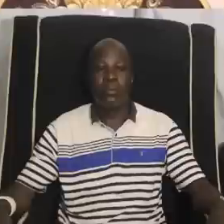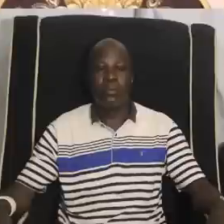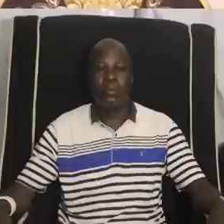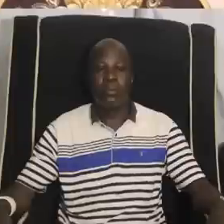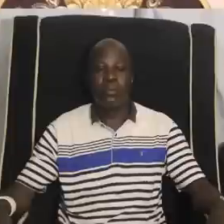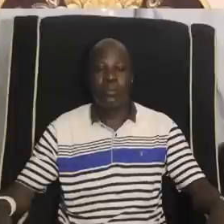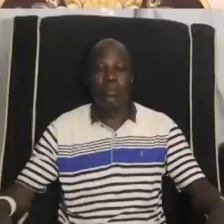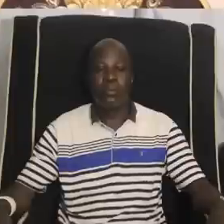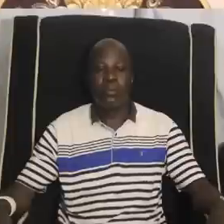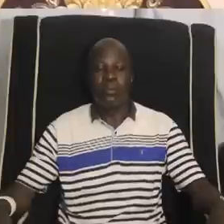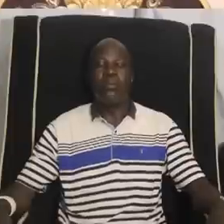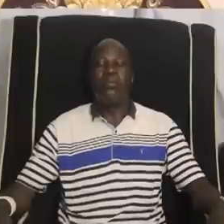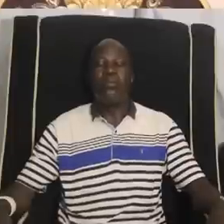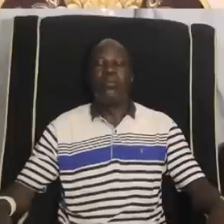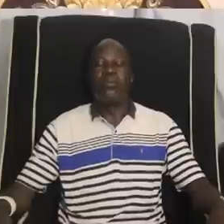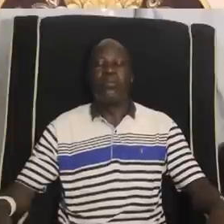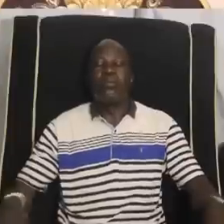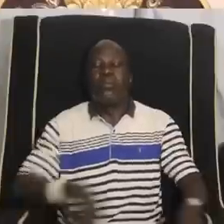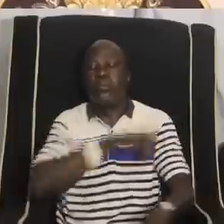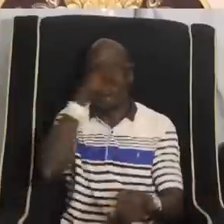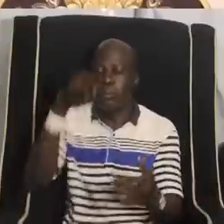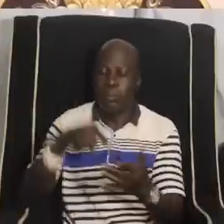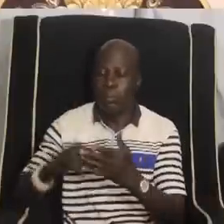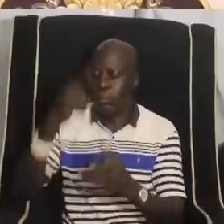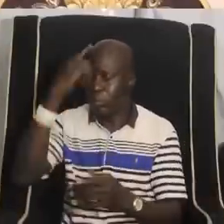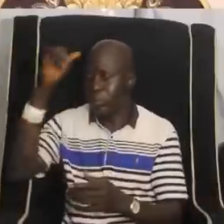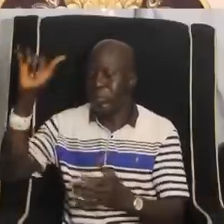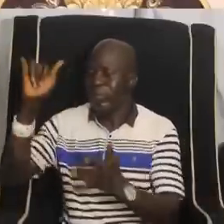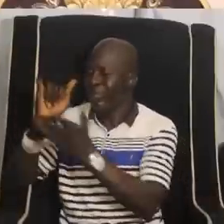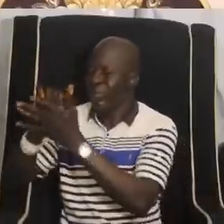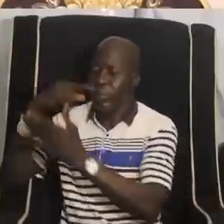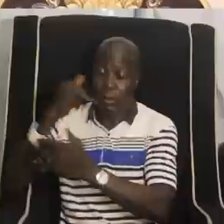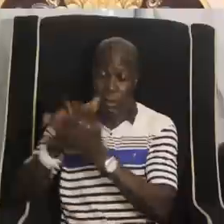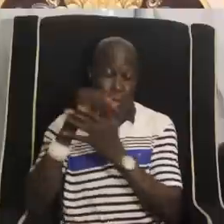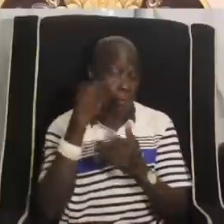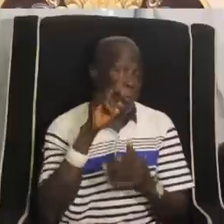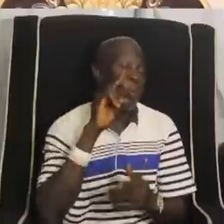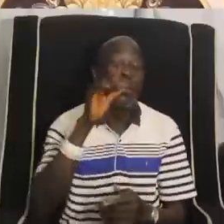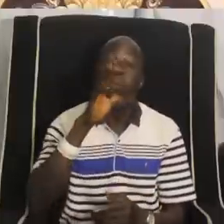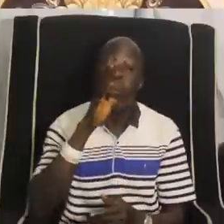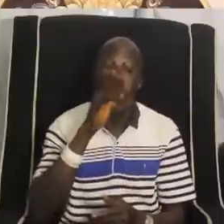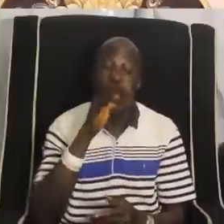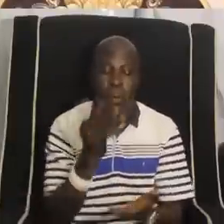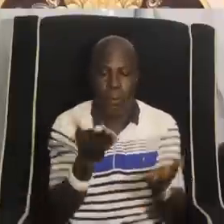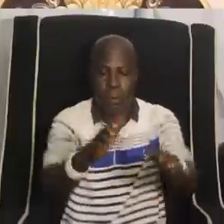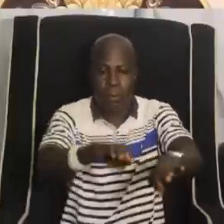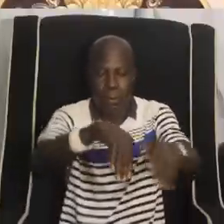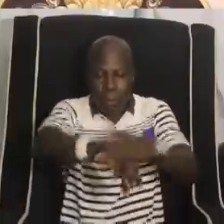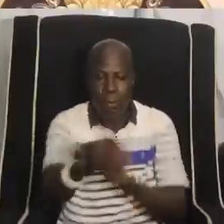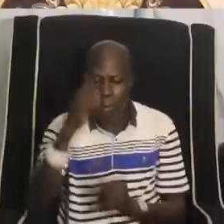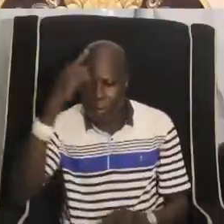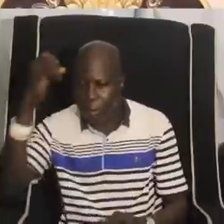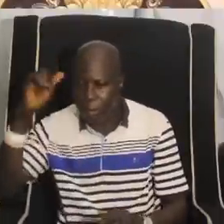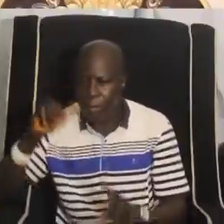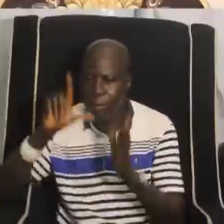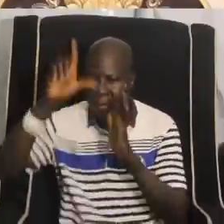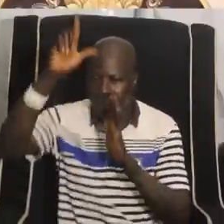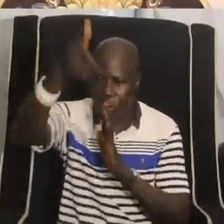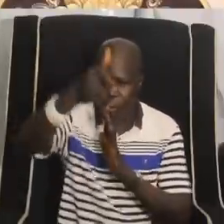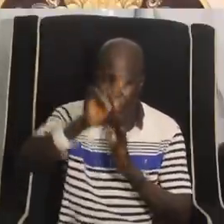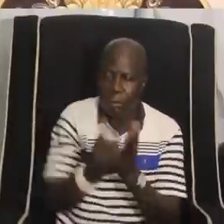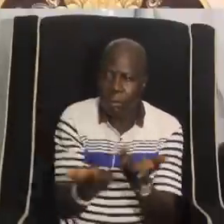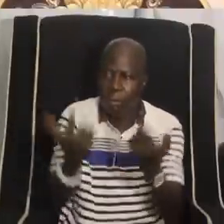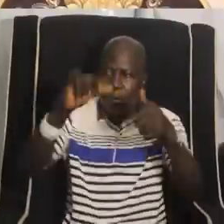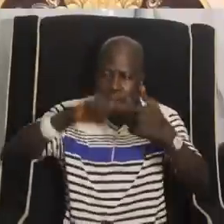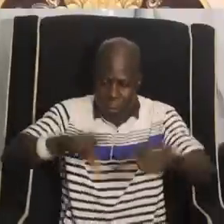bi olutaji si. This woman dreamt that she saw her mother that was dead in the train and later came back to